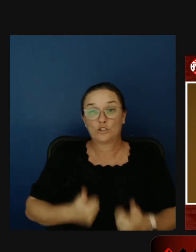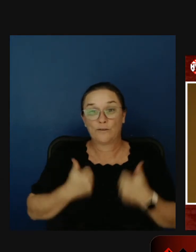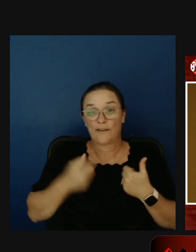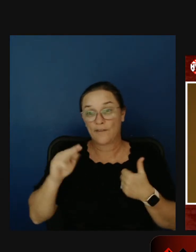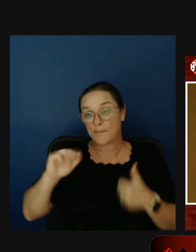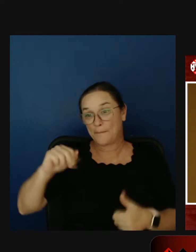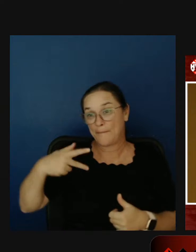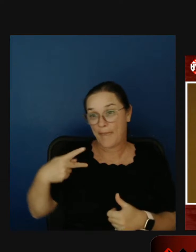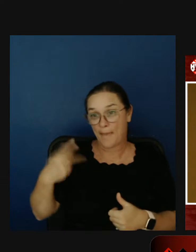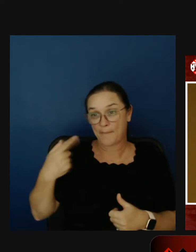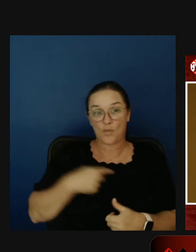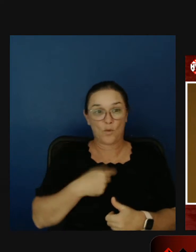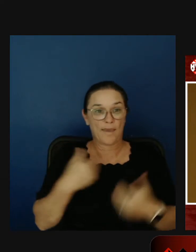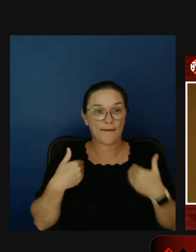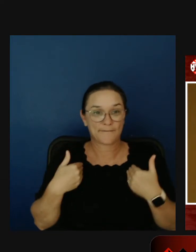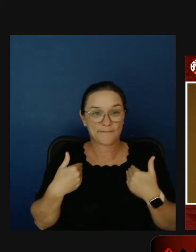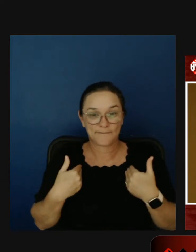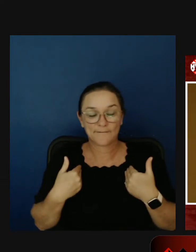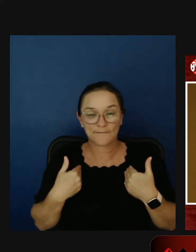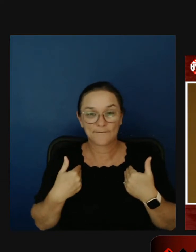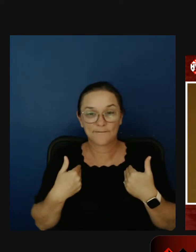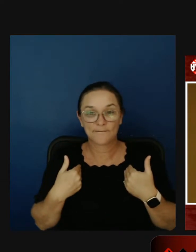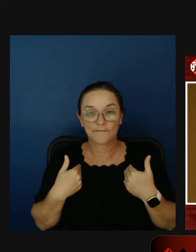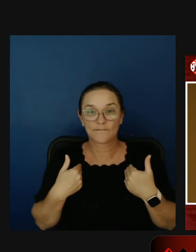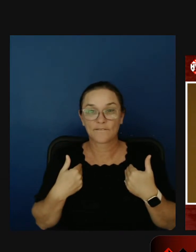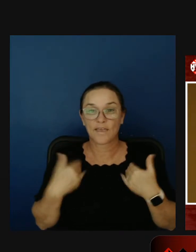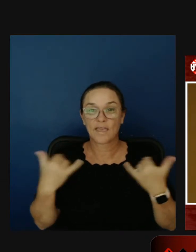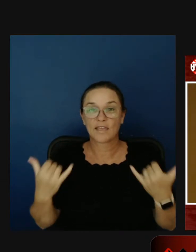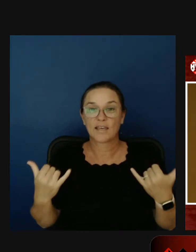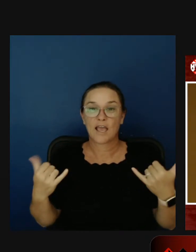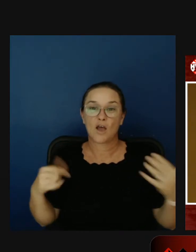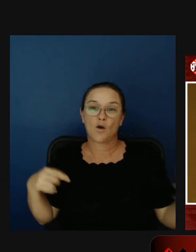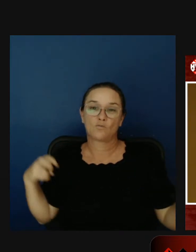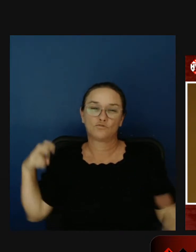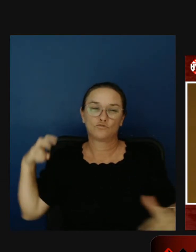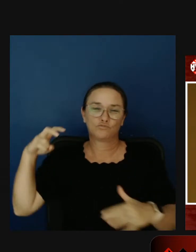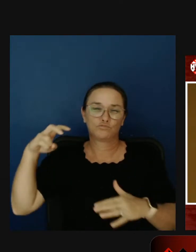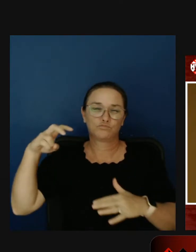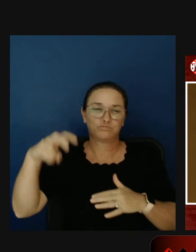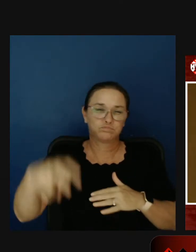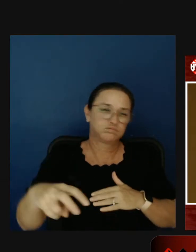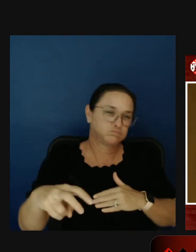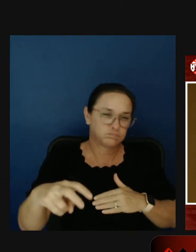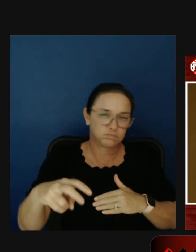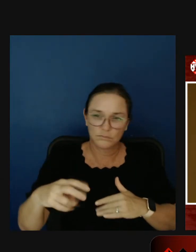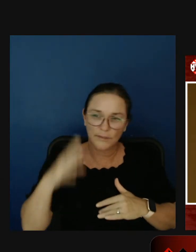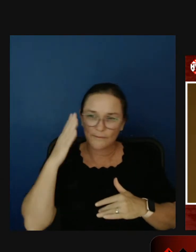is known. Now we're going to jump way ahead in the future.